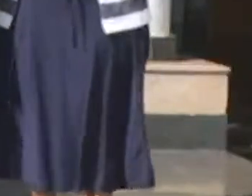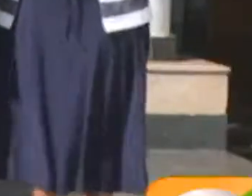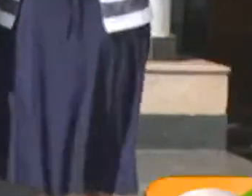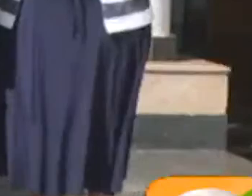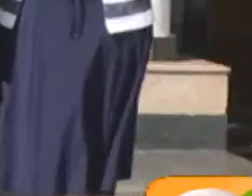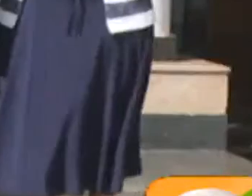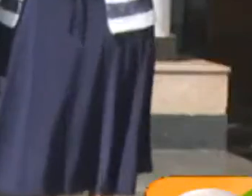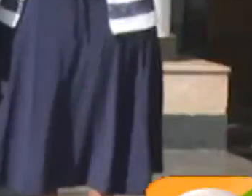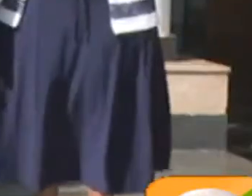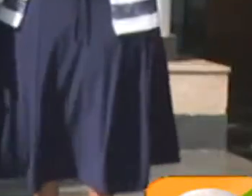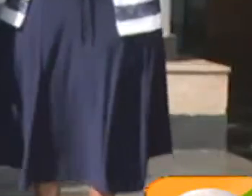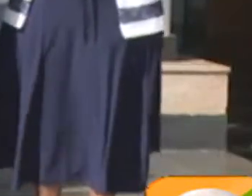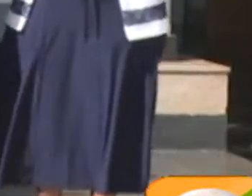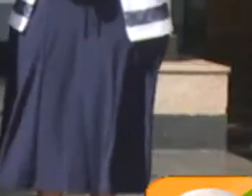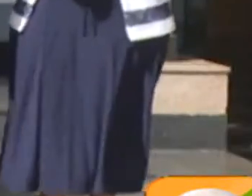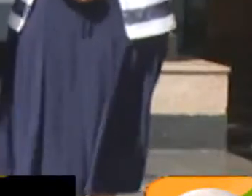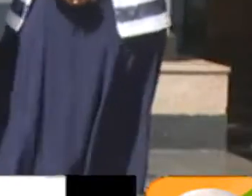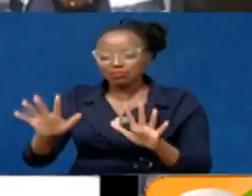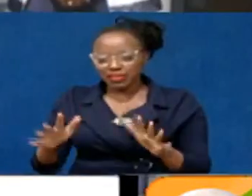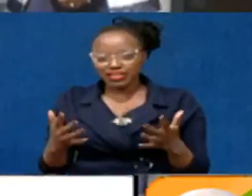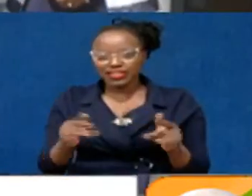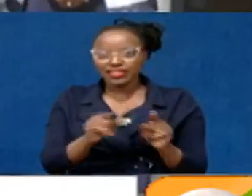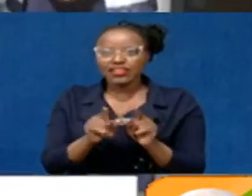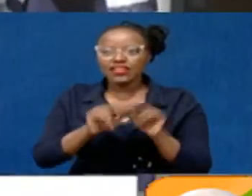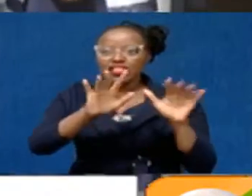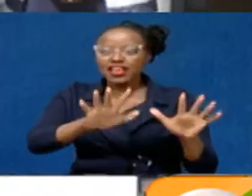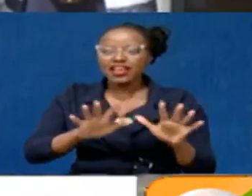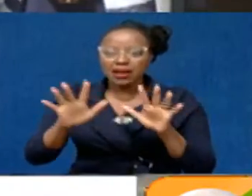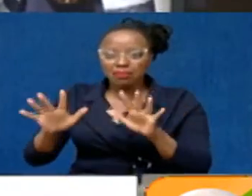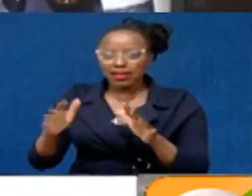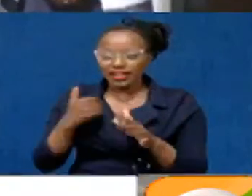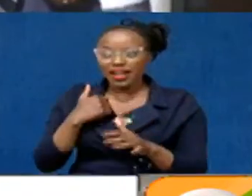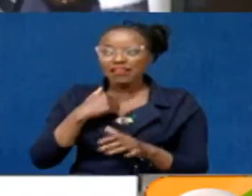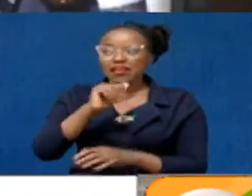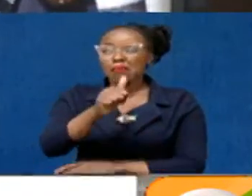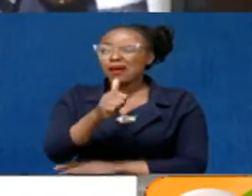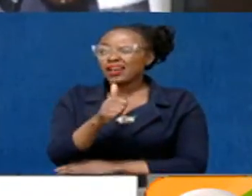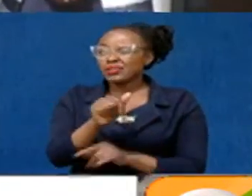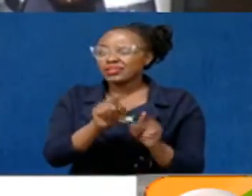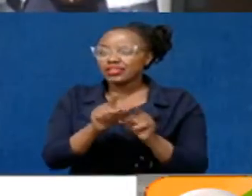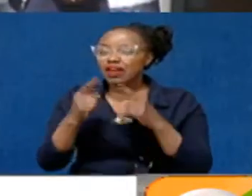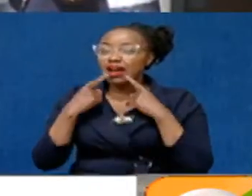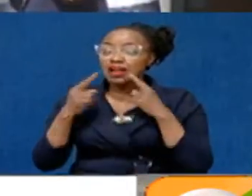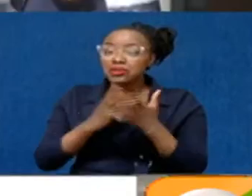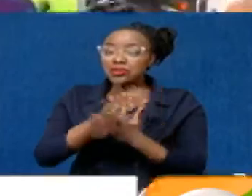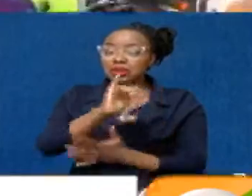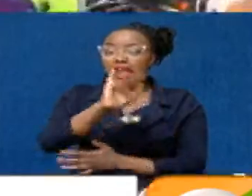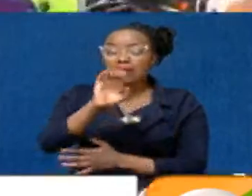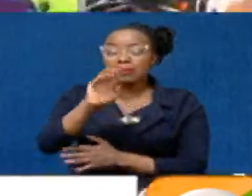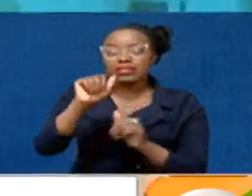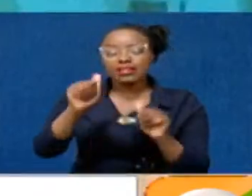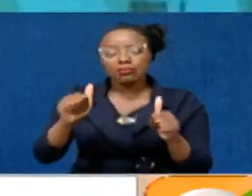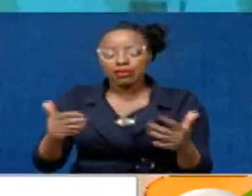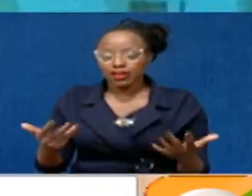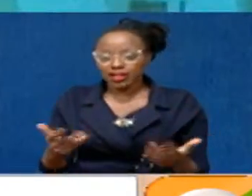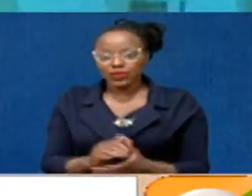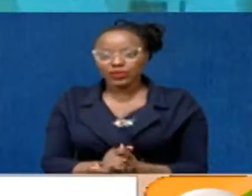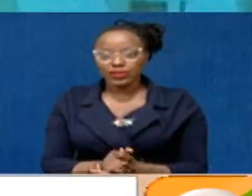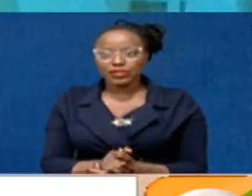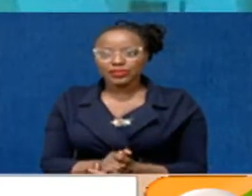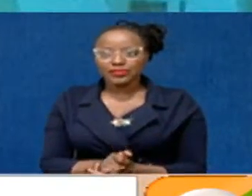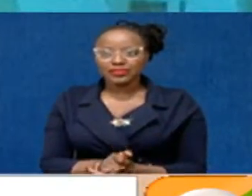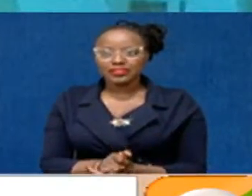I haven't started the campaign because the campaign period is not yet announced by IBC.